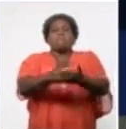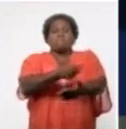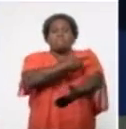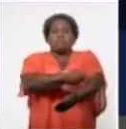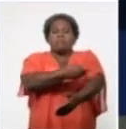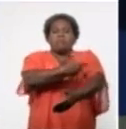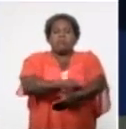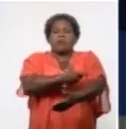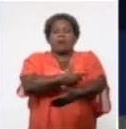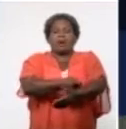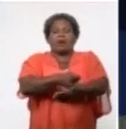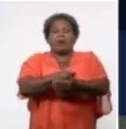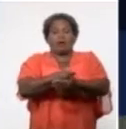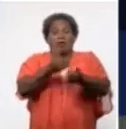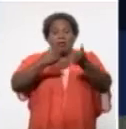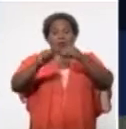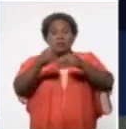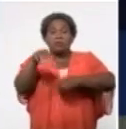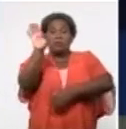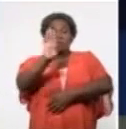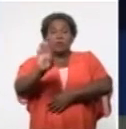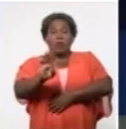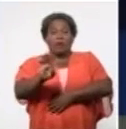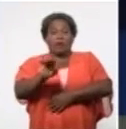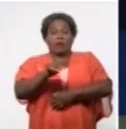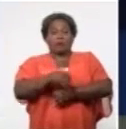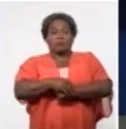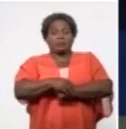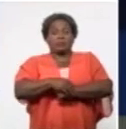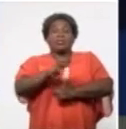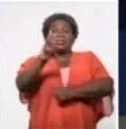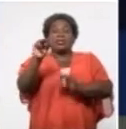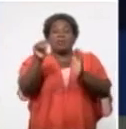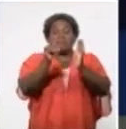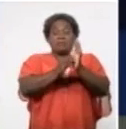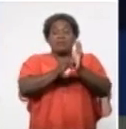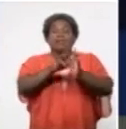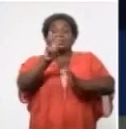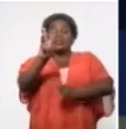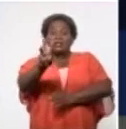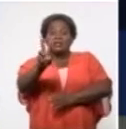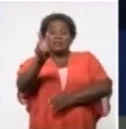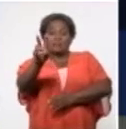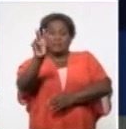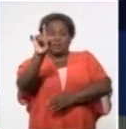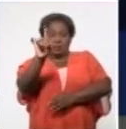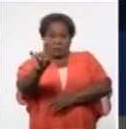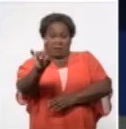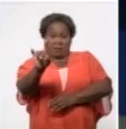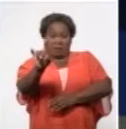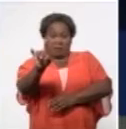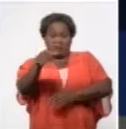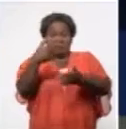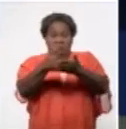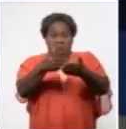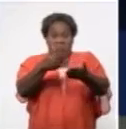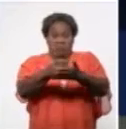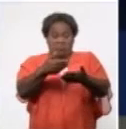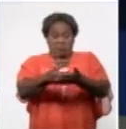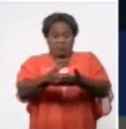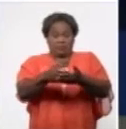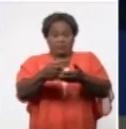the community. These samples were studied at the Molecular Biology Laboratory of Tropical Medicine Institute Pedro